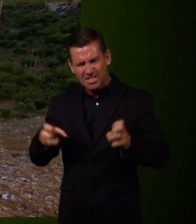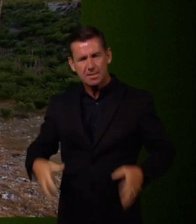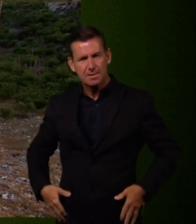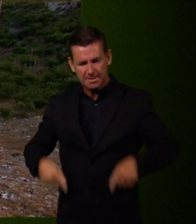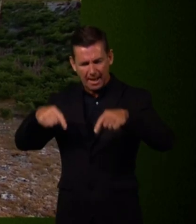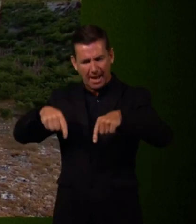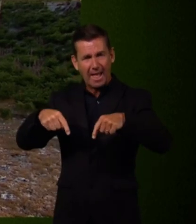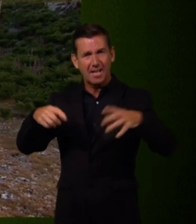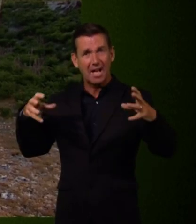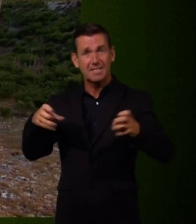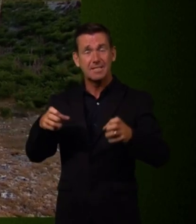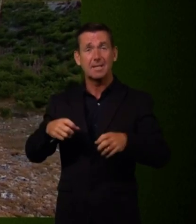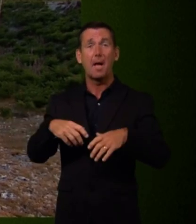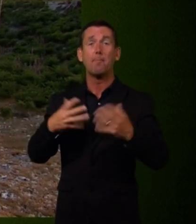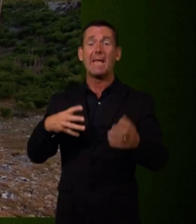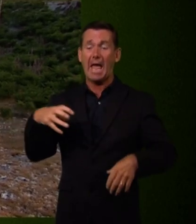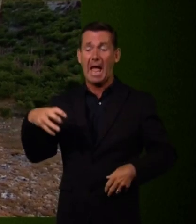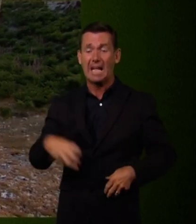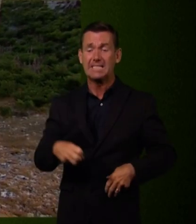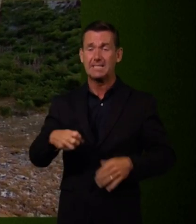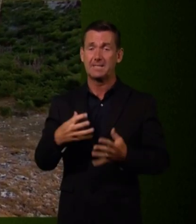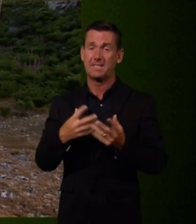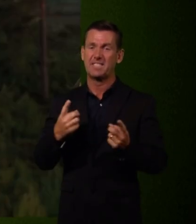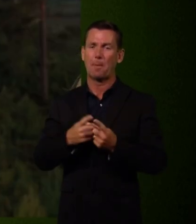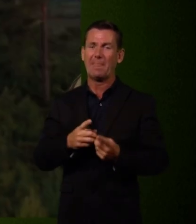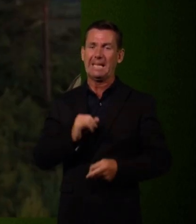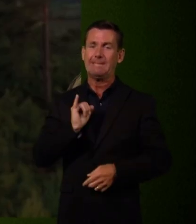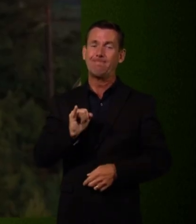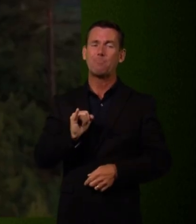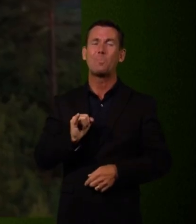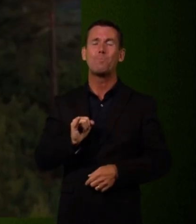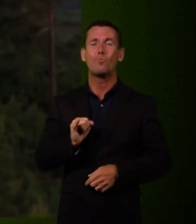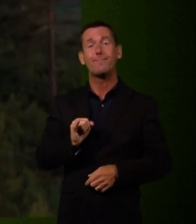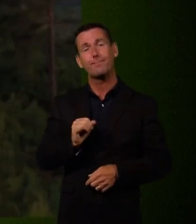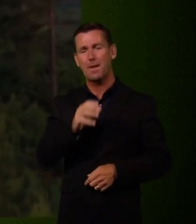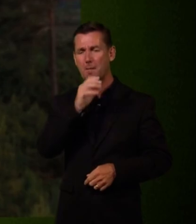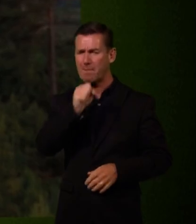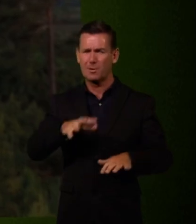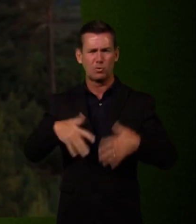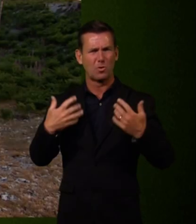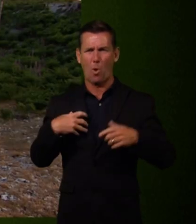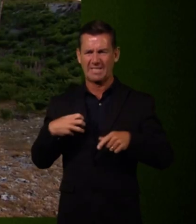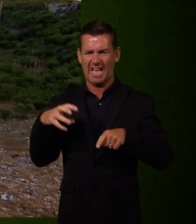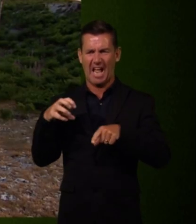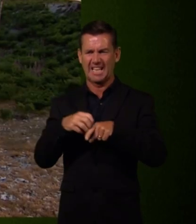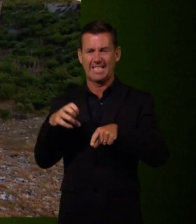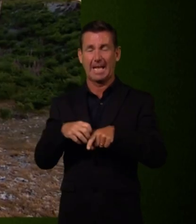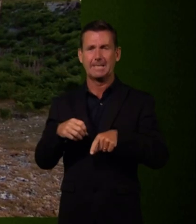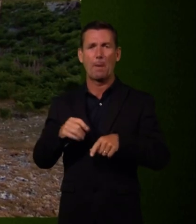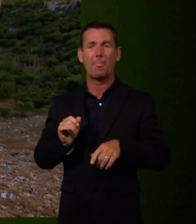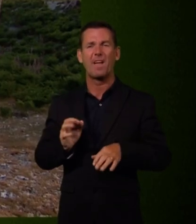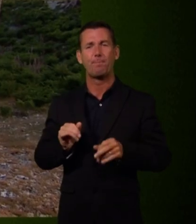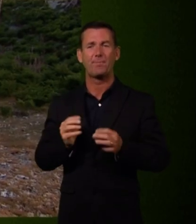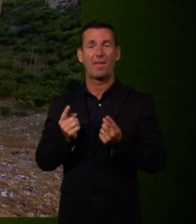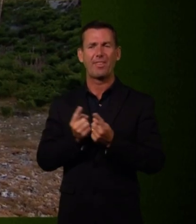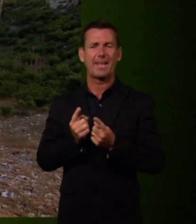until they got to the point they nibbled something they shouldn't. That no man wants nibbled by a Dytiscus larvae. Too much information. So I